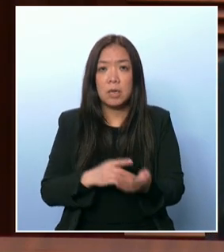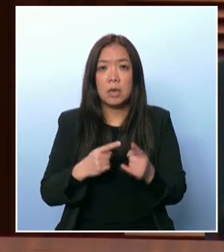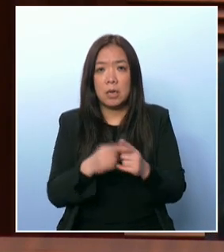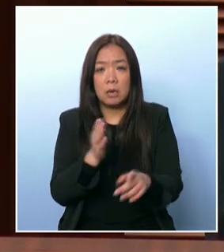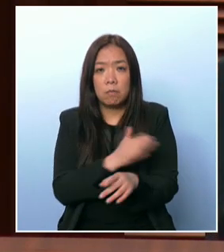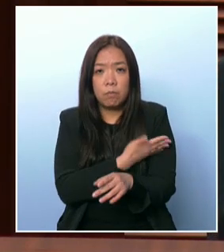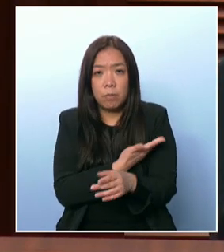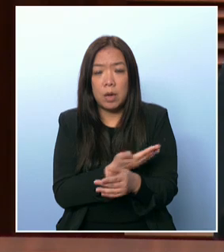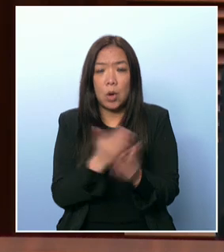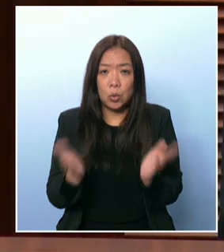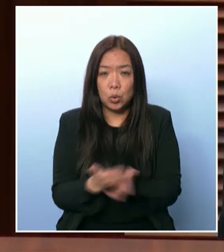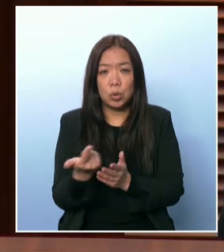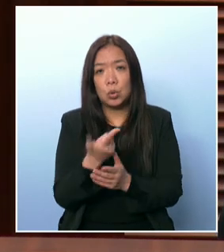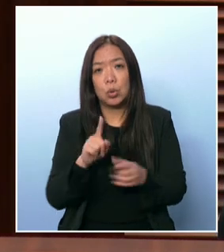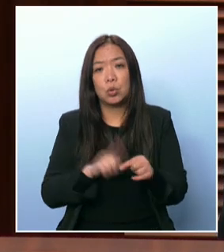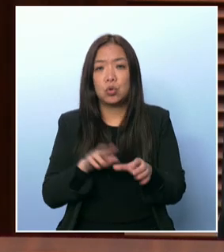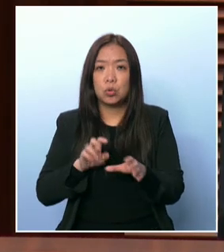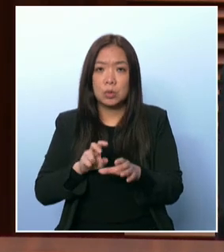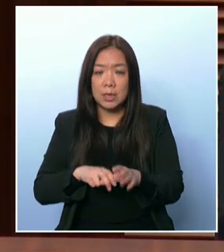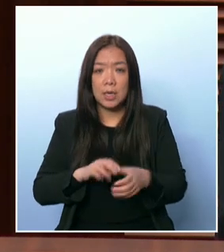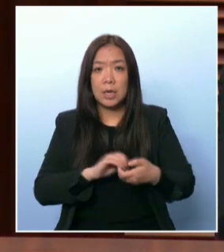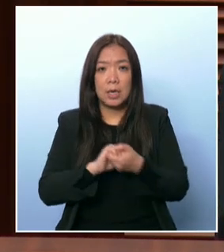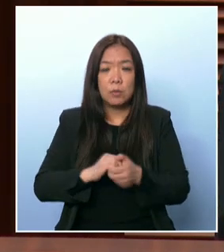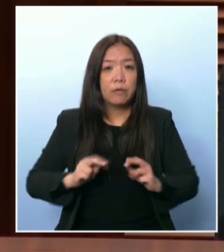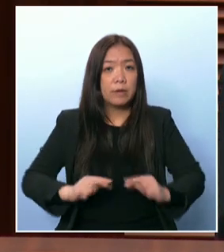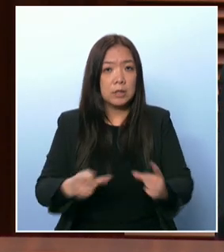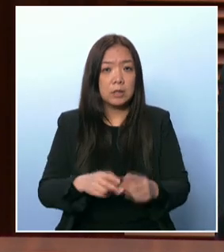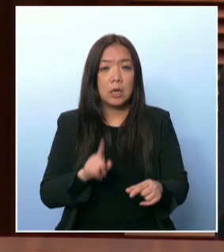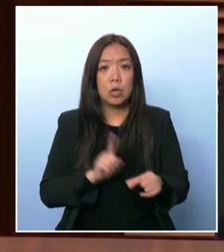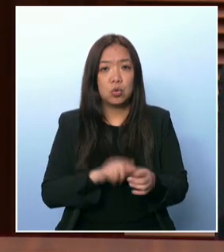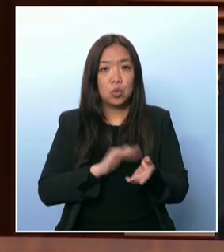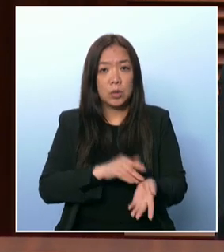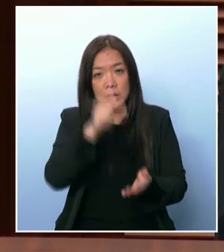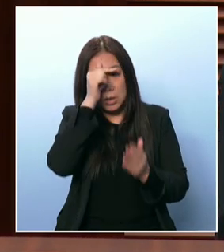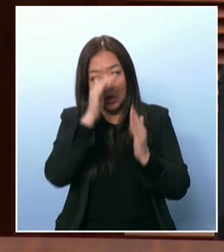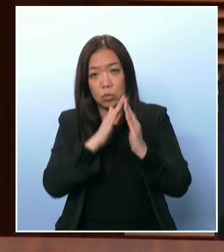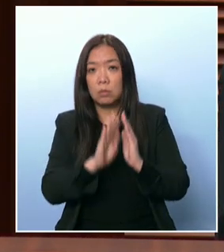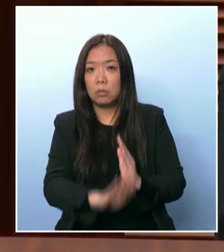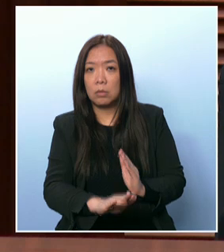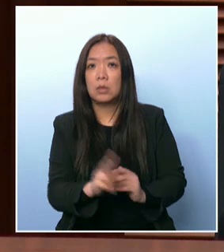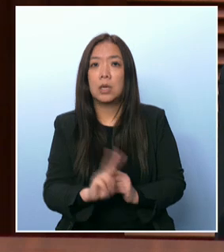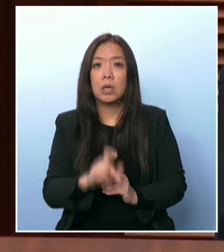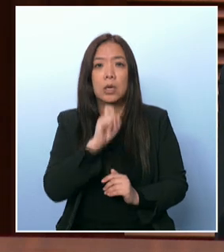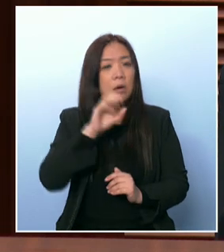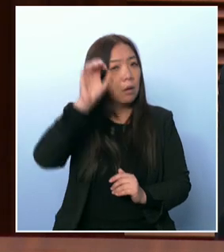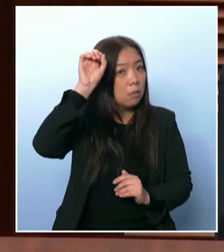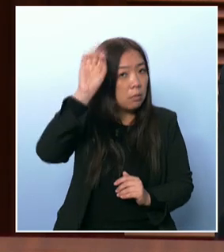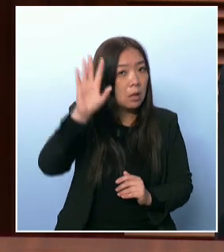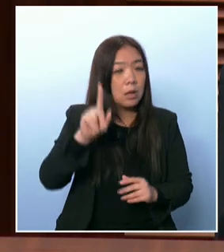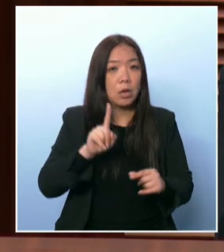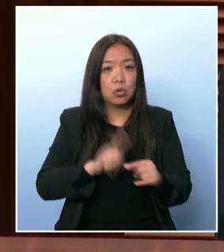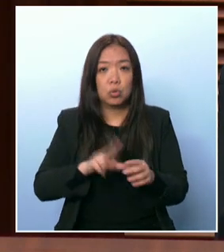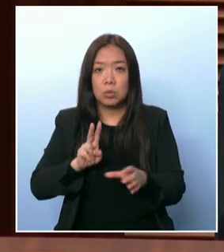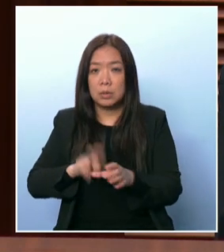CM has an advantage in and where there are a talent pool for the disease, we will promote developments in